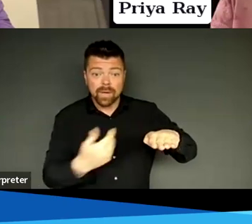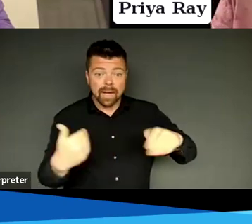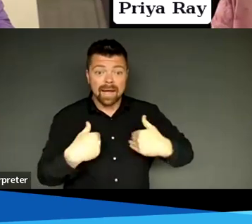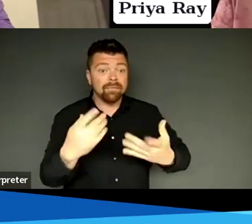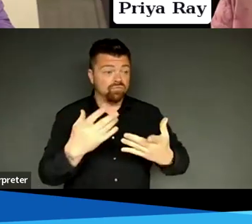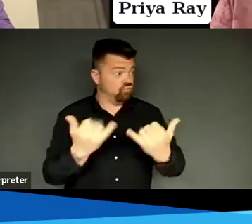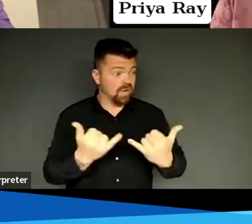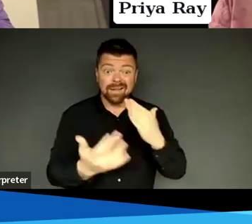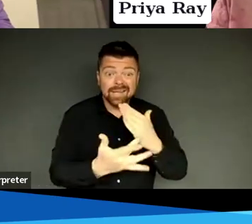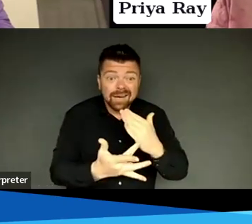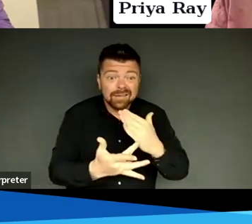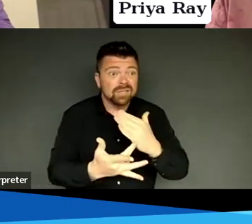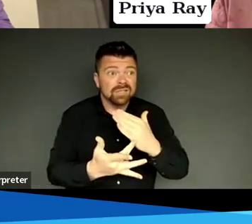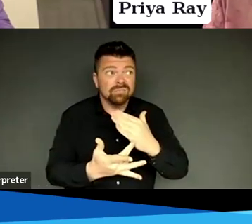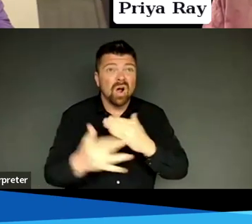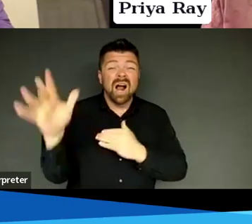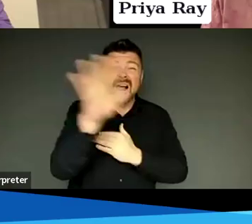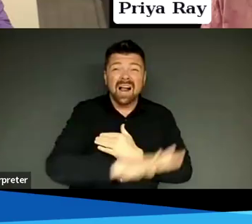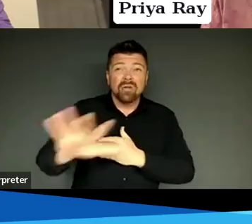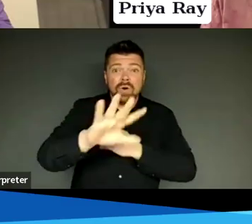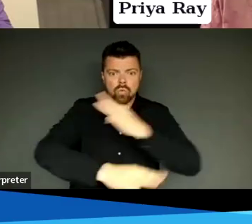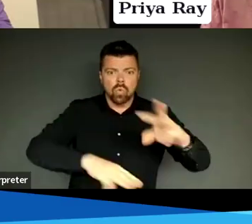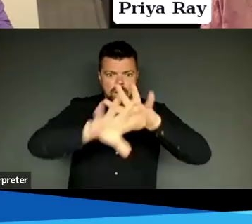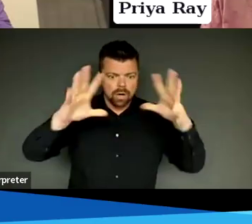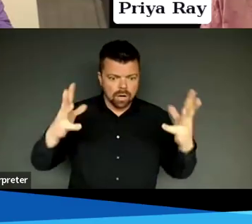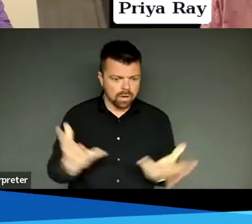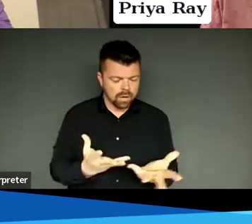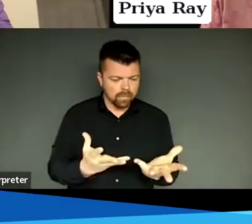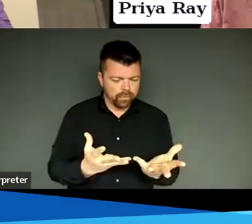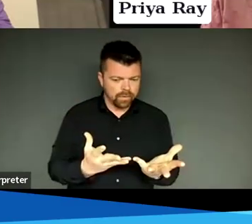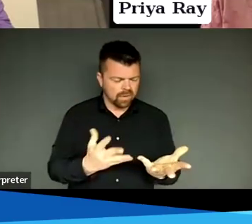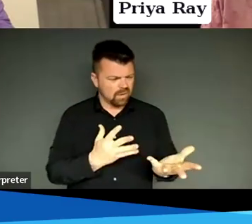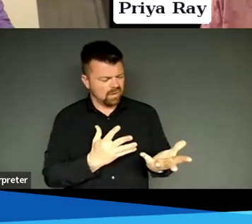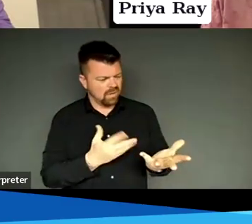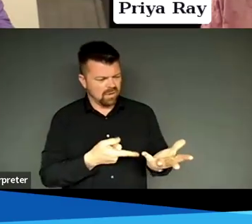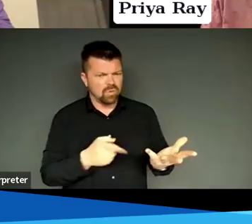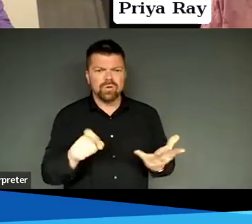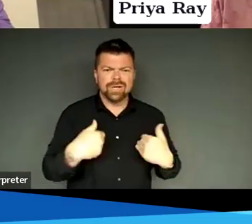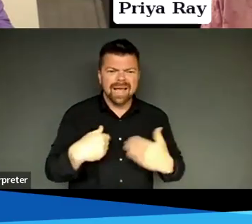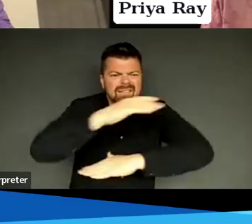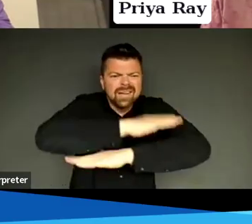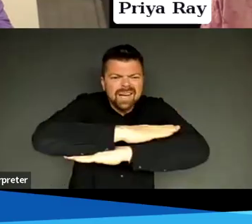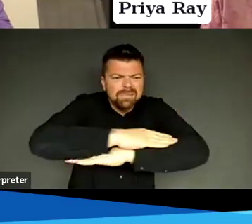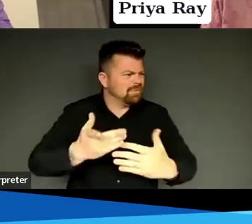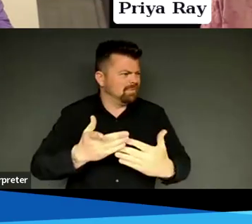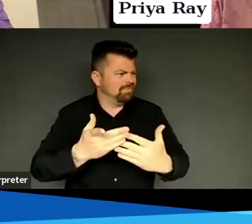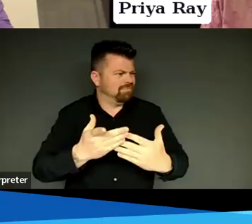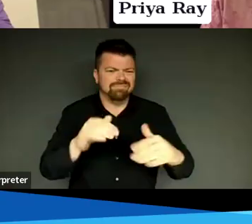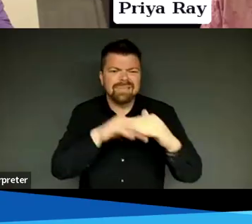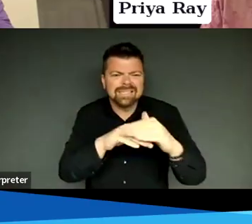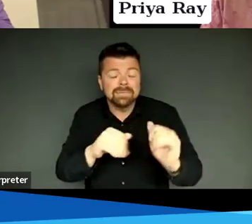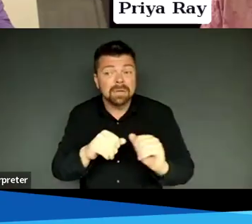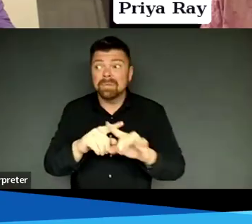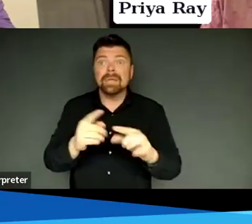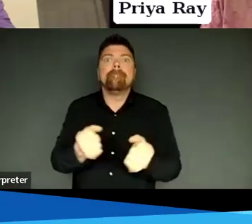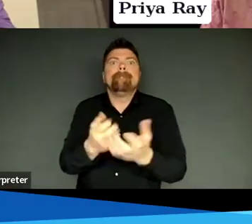I know that there are tables that should be able to do this, but so many of our medical facilities haven't